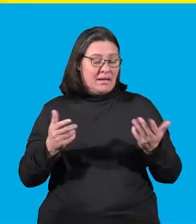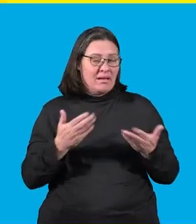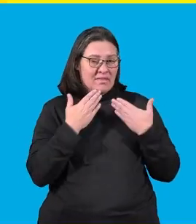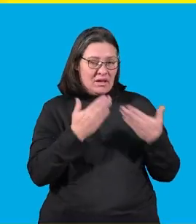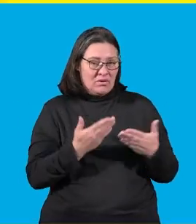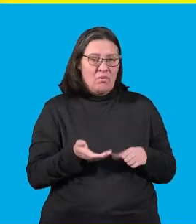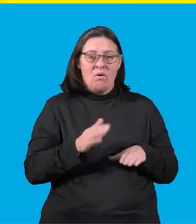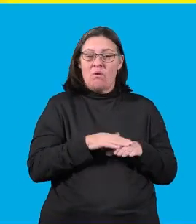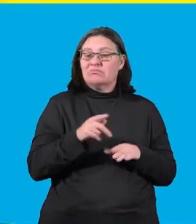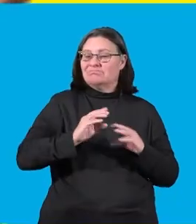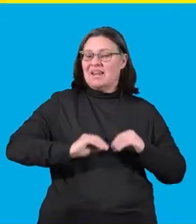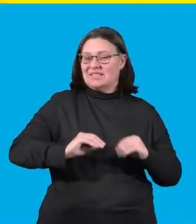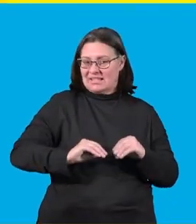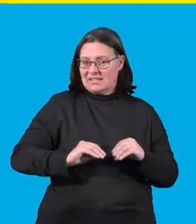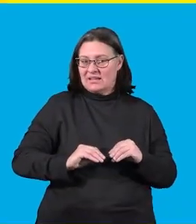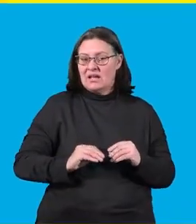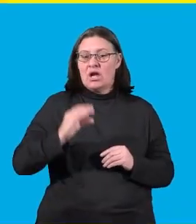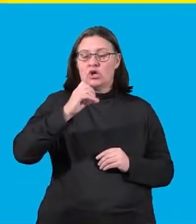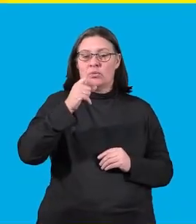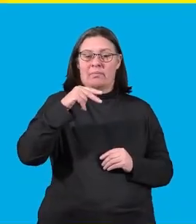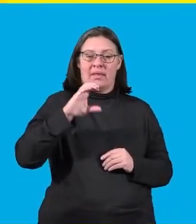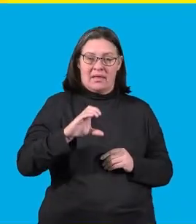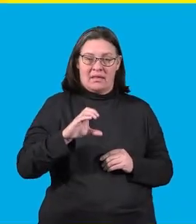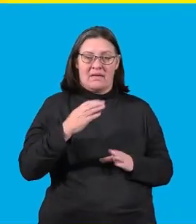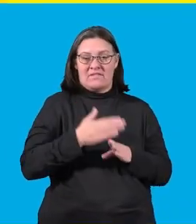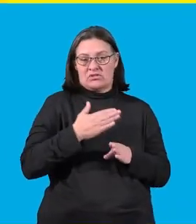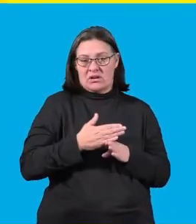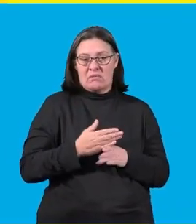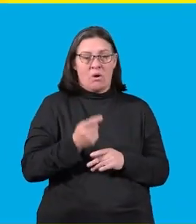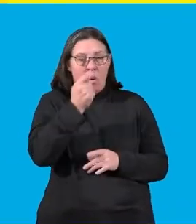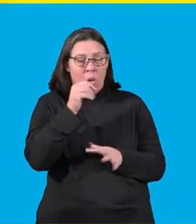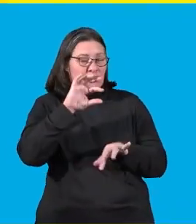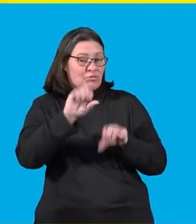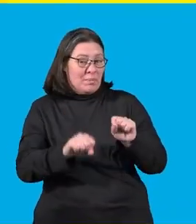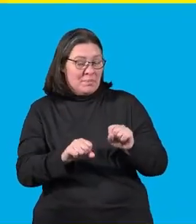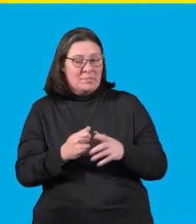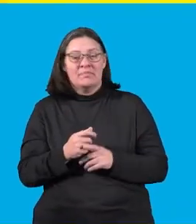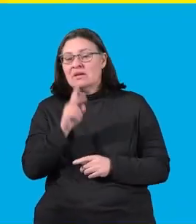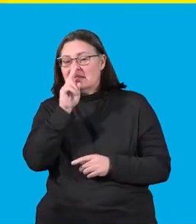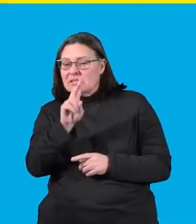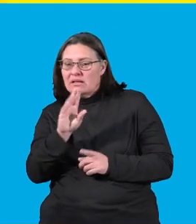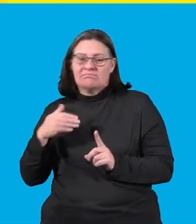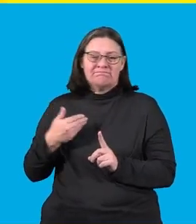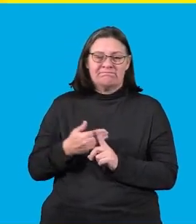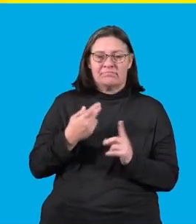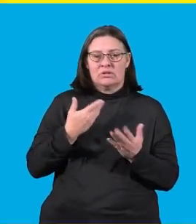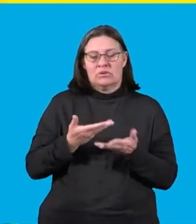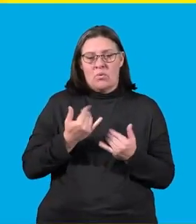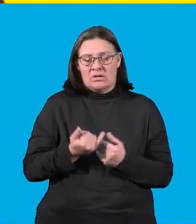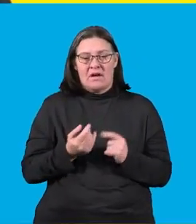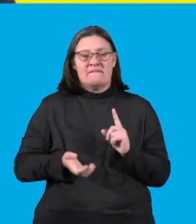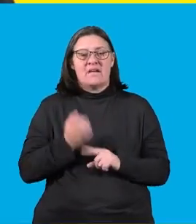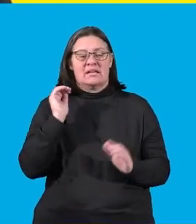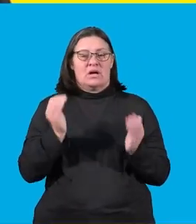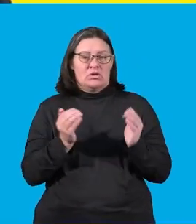Well, thank you all for joining us in this lesson on cubic functions. We're about to wrap it all up, and let's see what we talked about today.